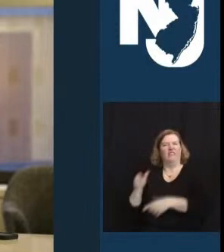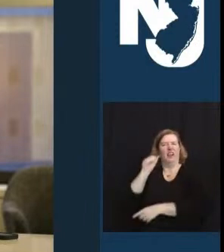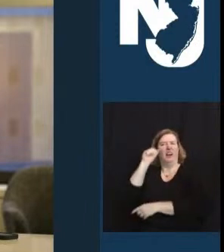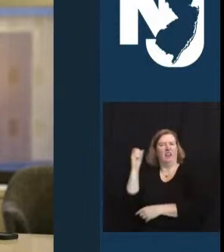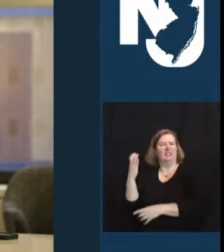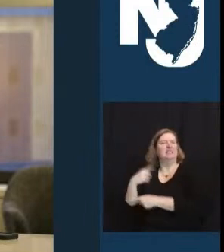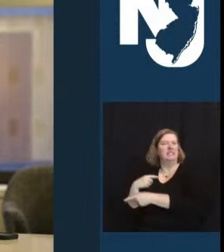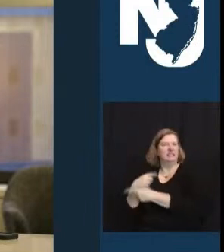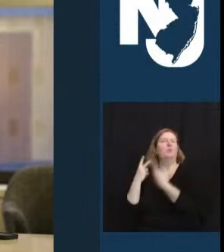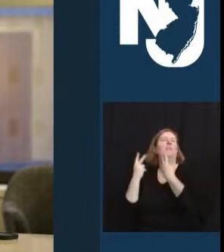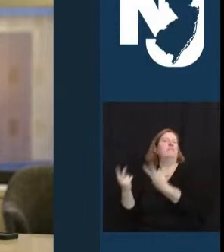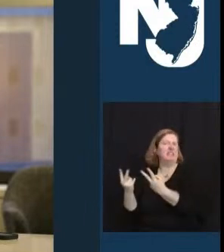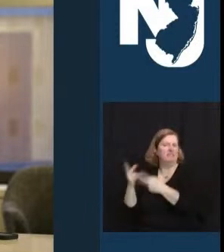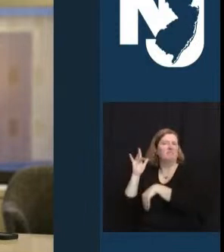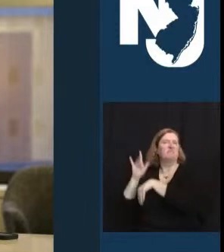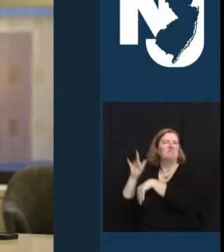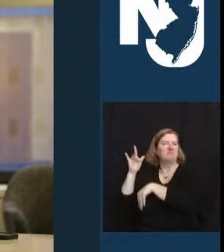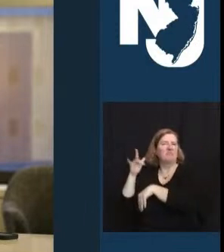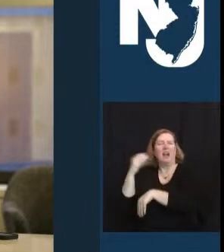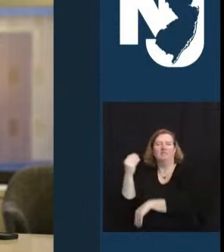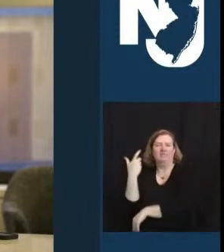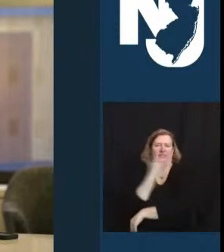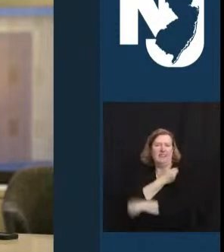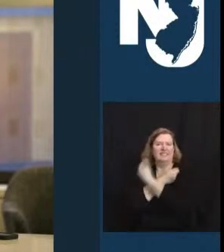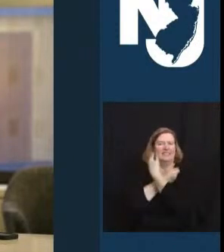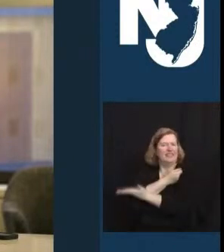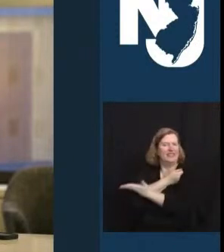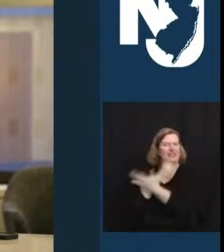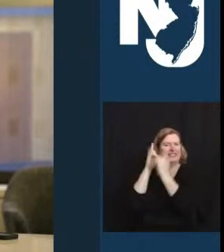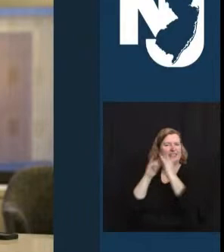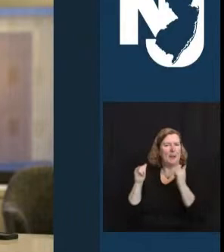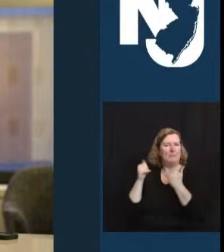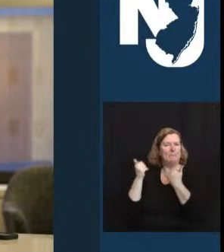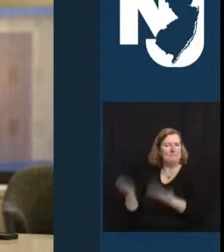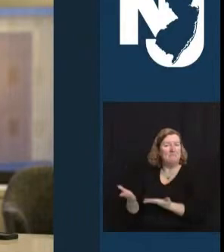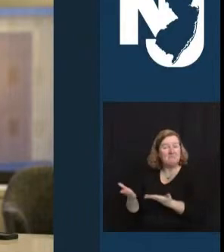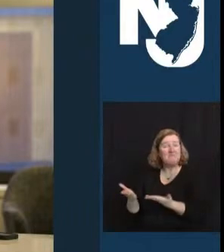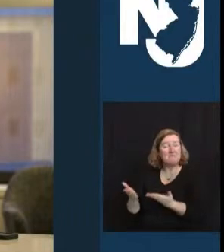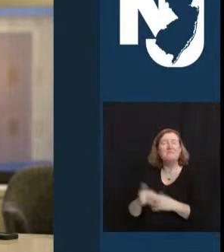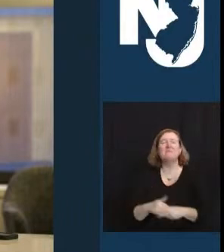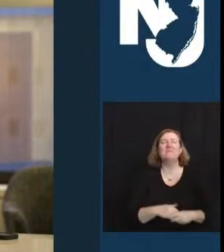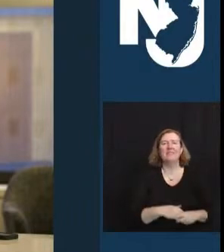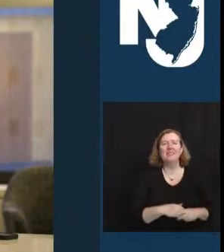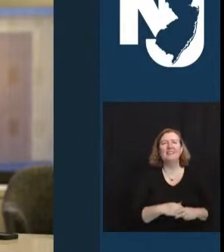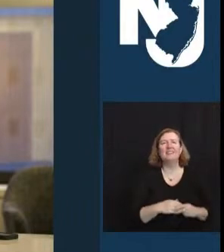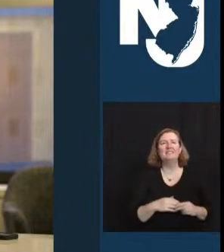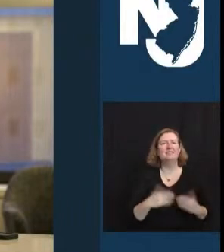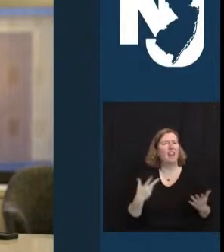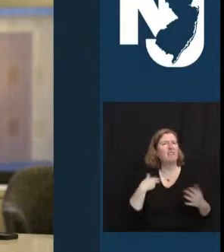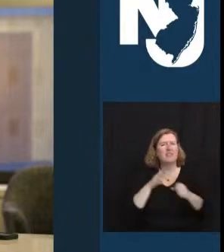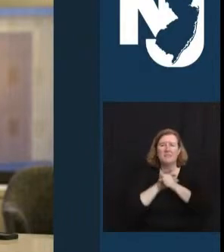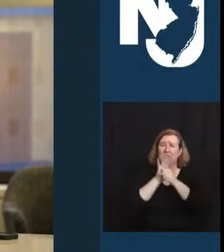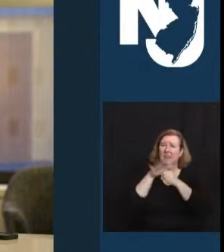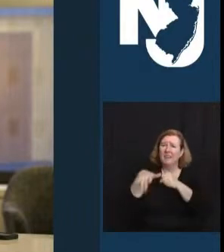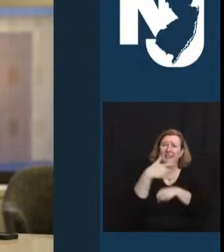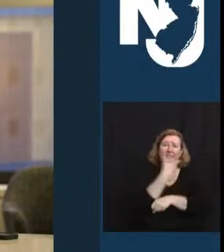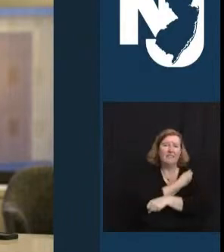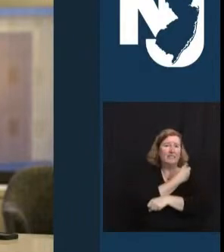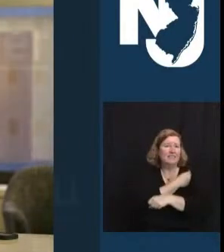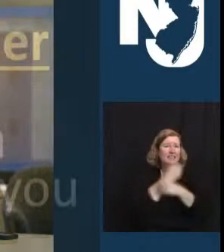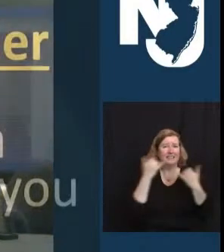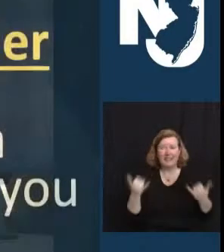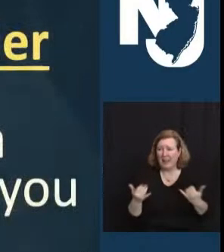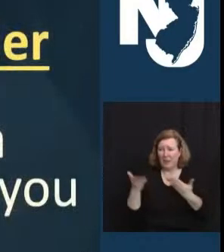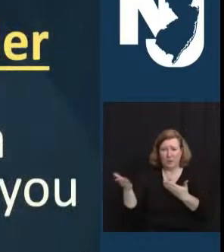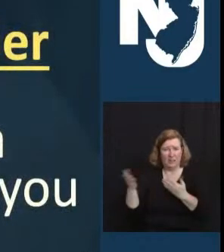a terrific location with, as I said, as I speak, as of this moment, with plenty of vaccine availability. Please